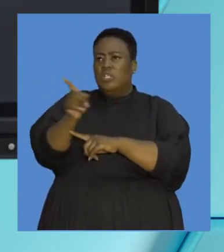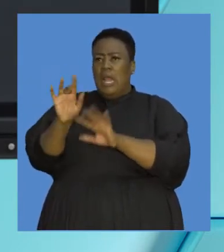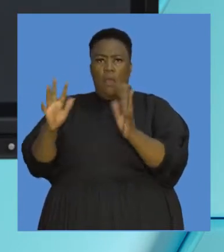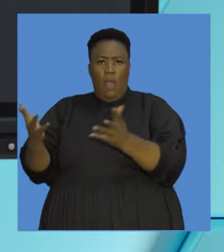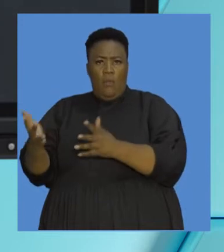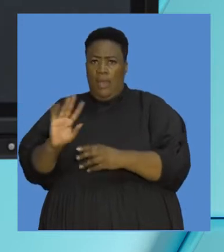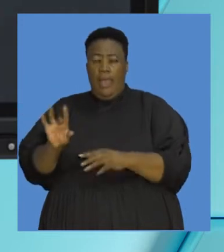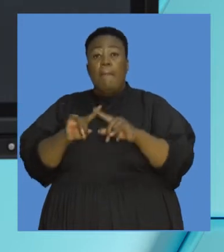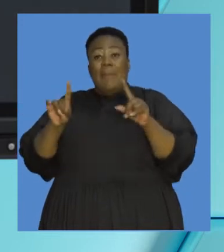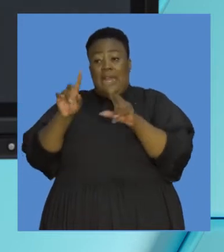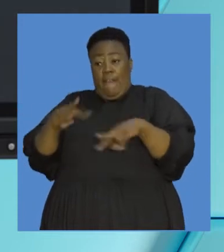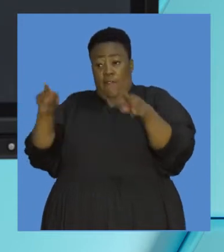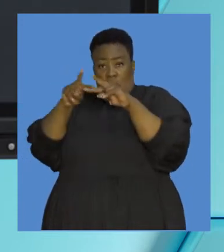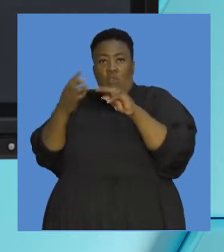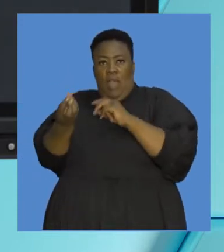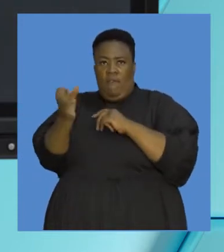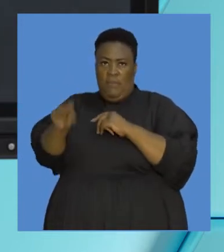But it has to have a value,